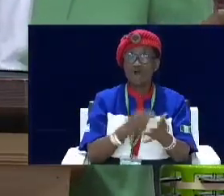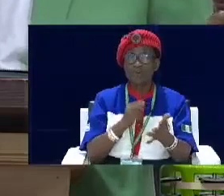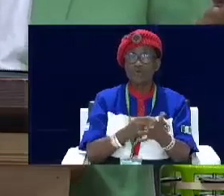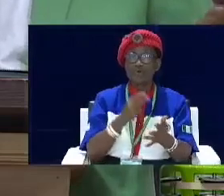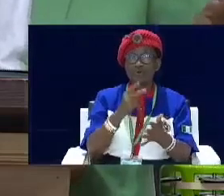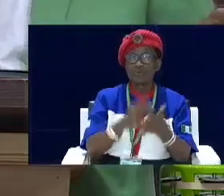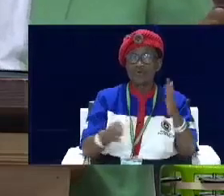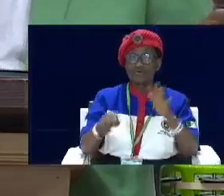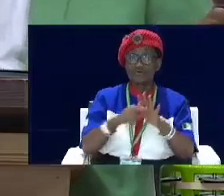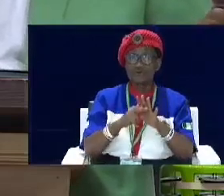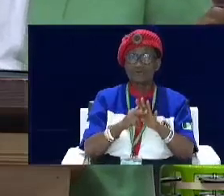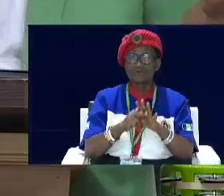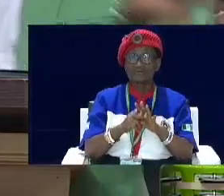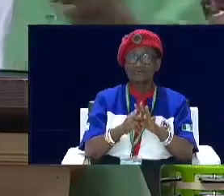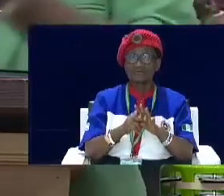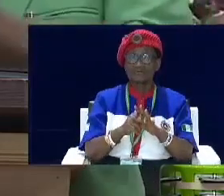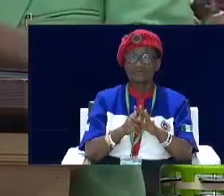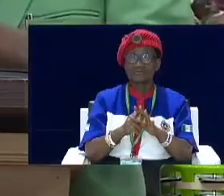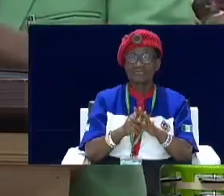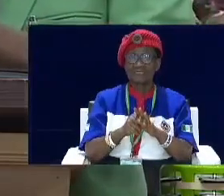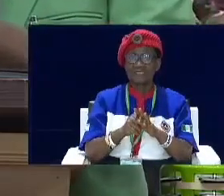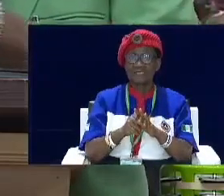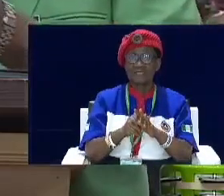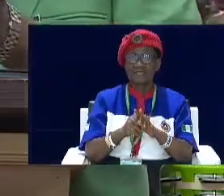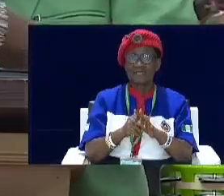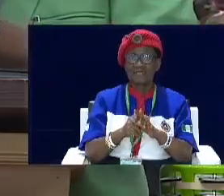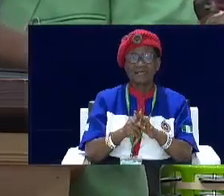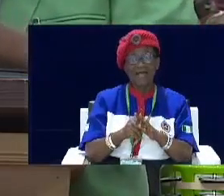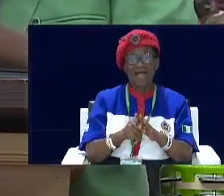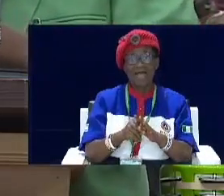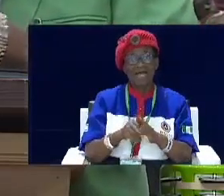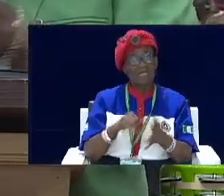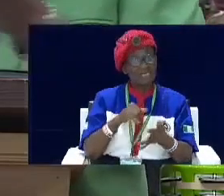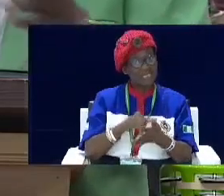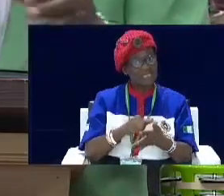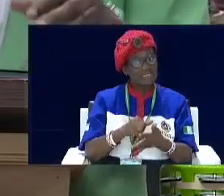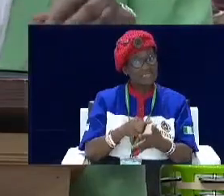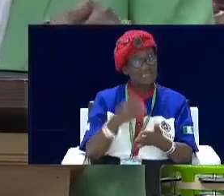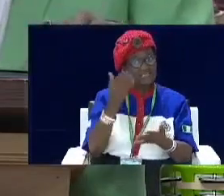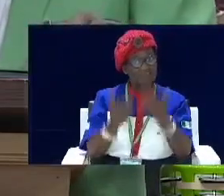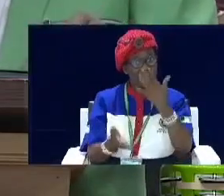likely to take us the whole of next year to finish the topic.